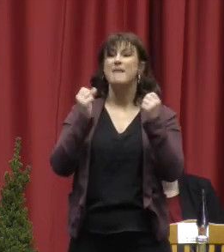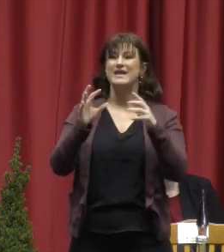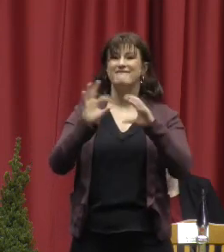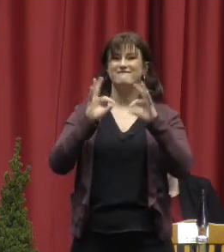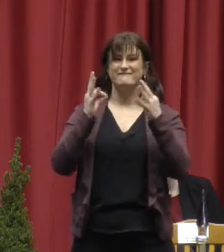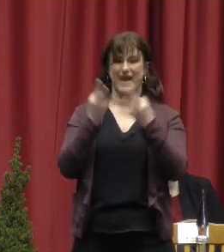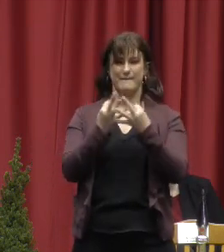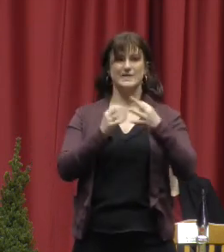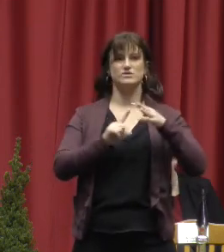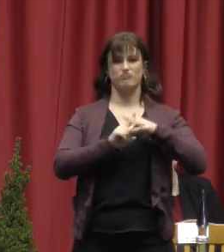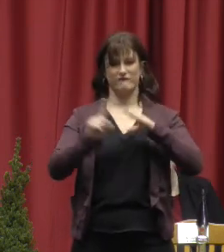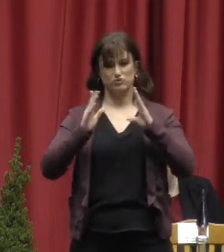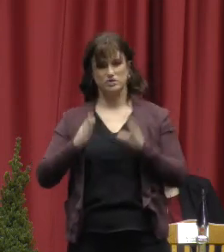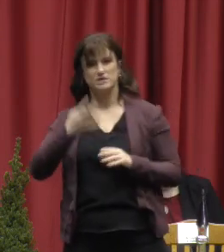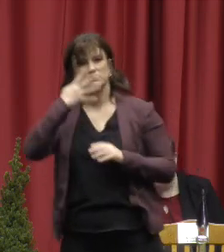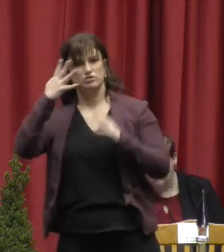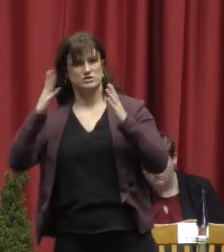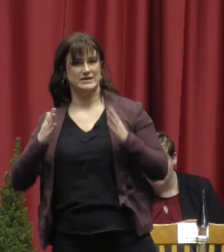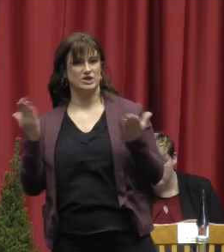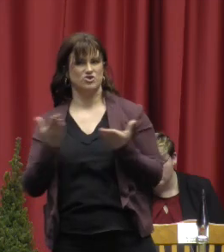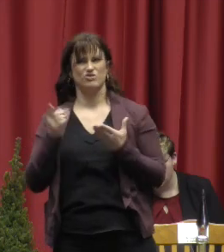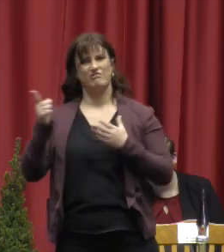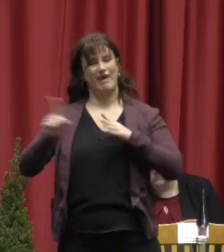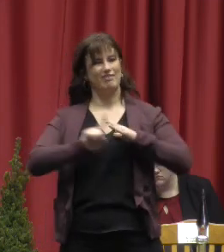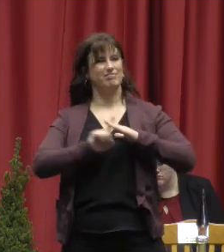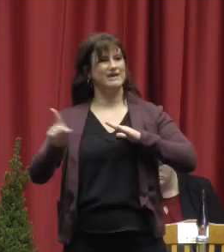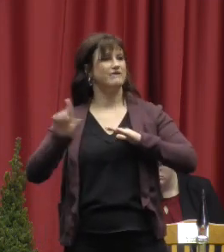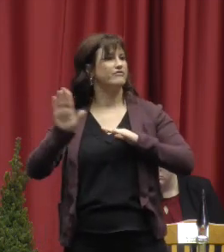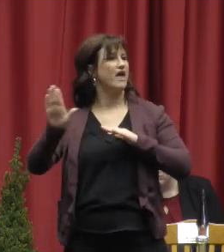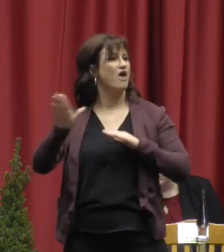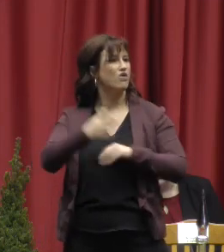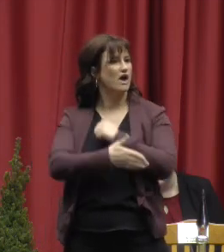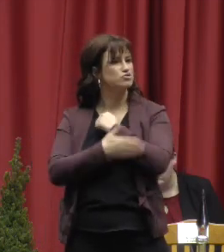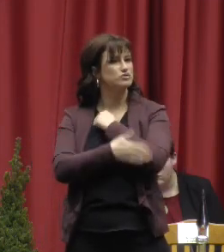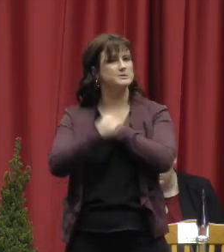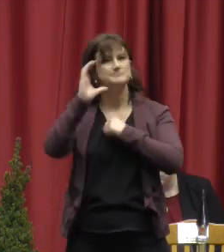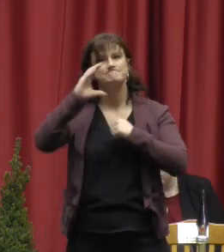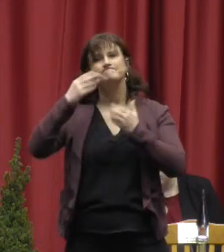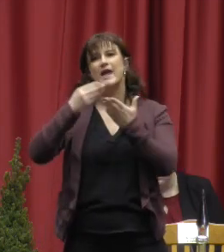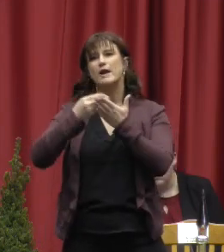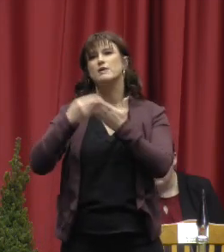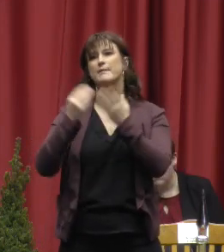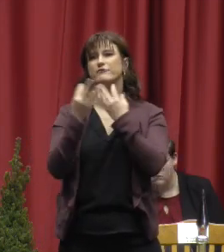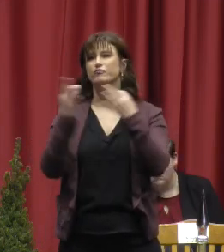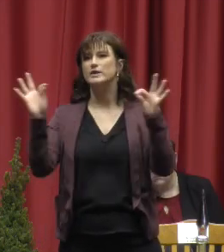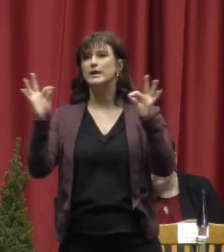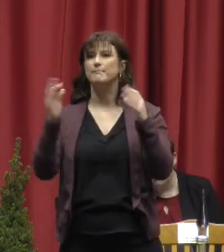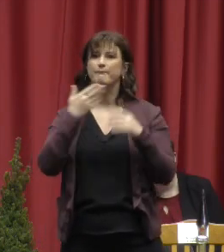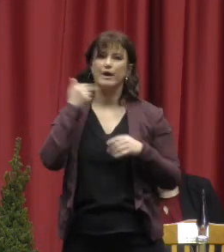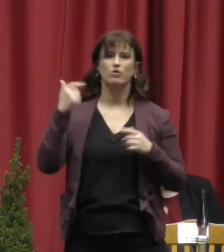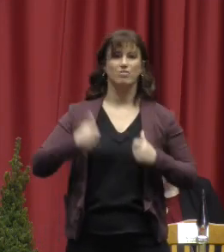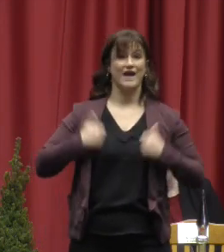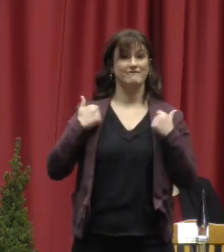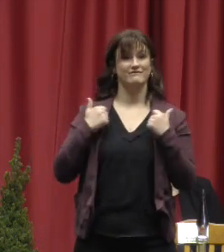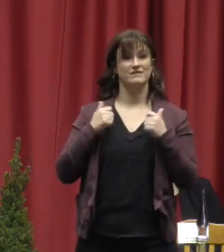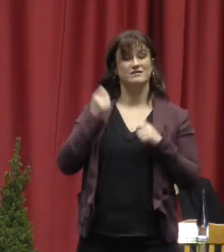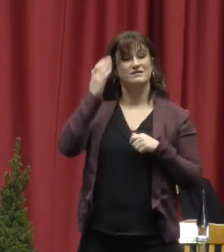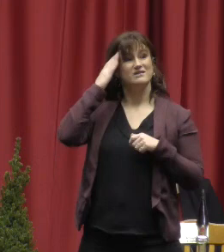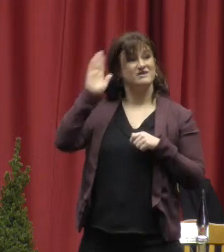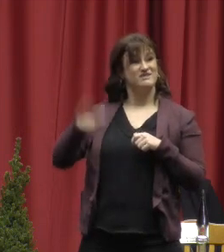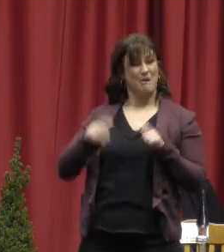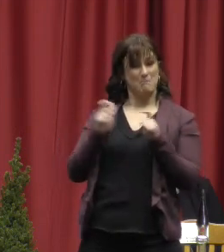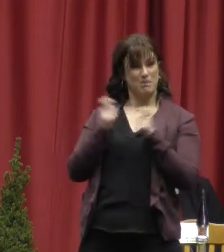safety, economic opportunity, freedom, and a better life. One of the biggest challenges they face when they arrive here is how to